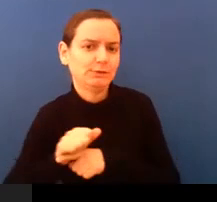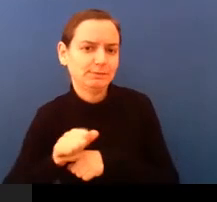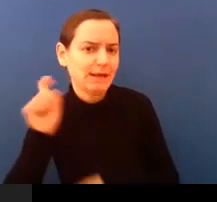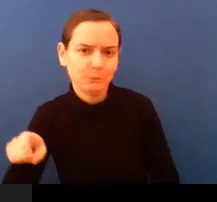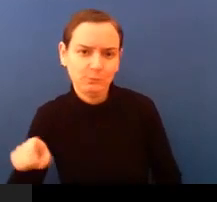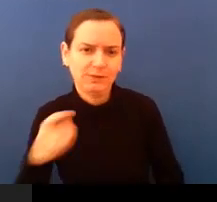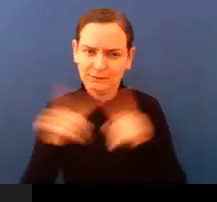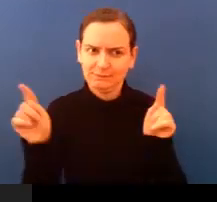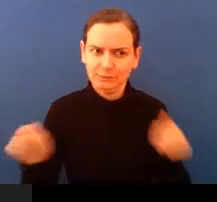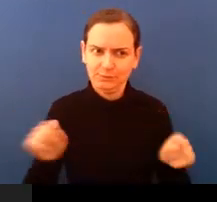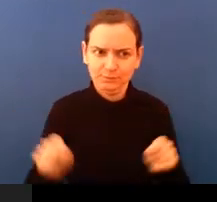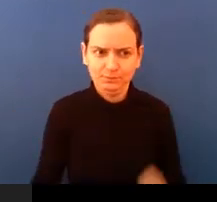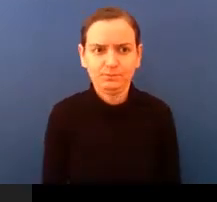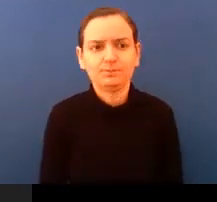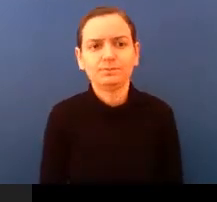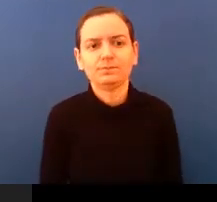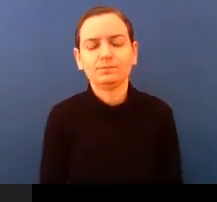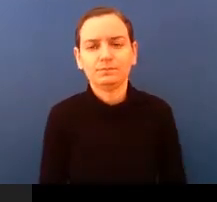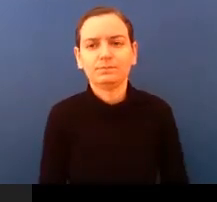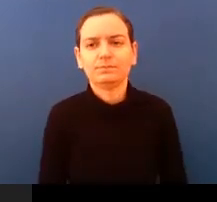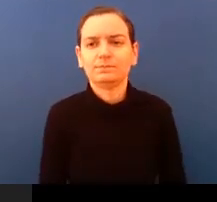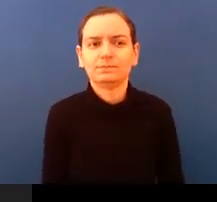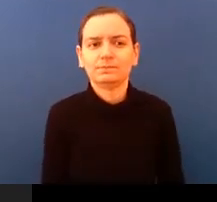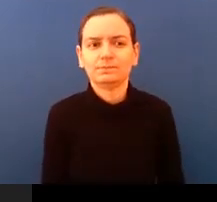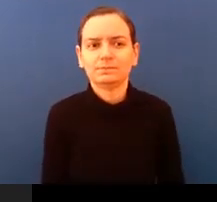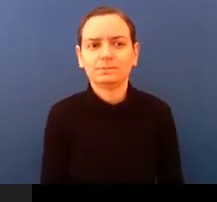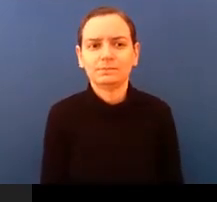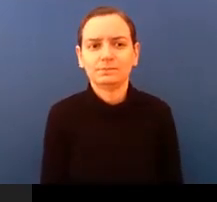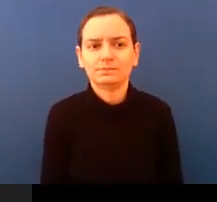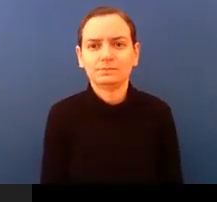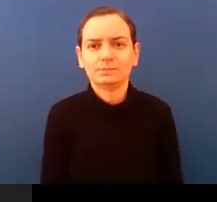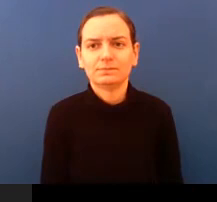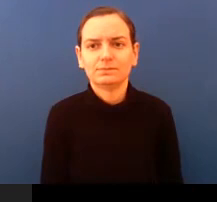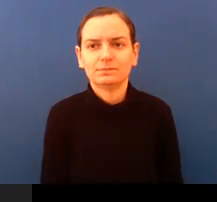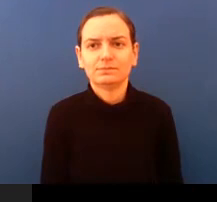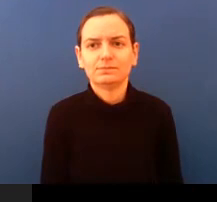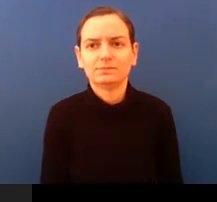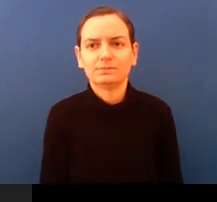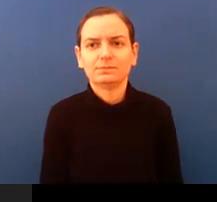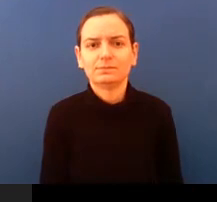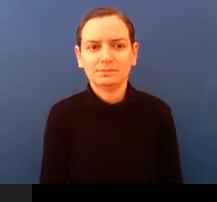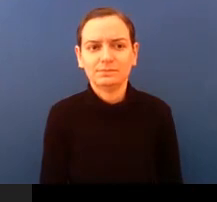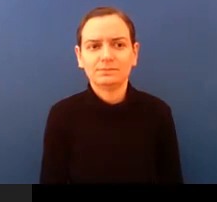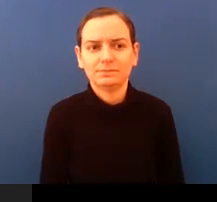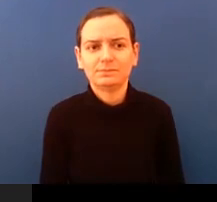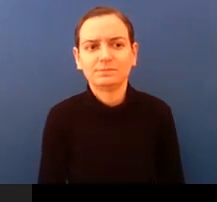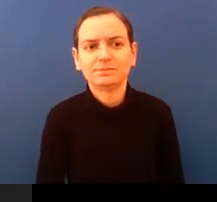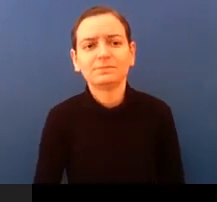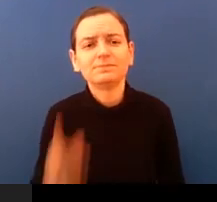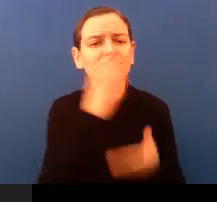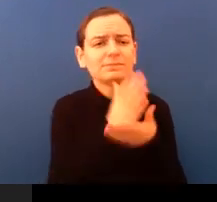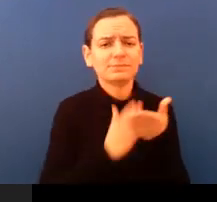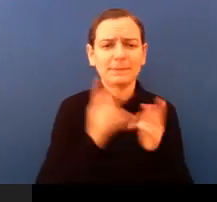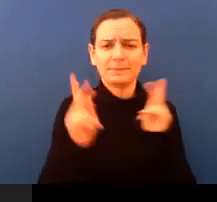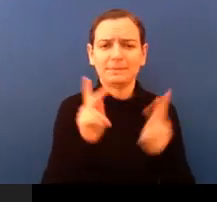considered service dogs under the ADA public accommodation laws. Service dogs are considered the